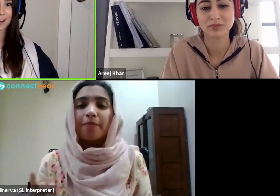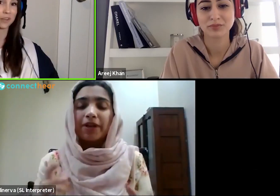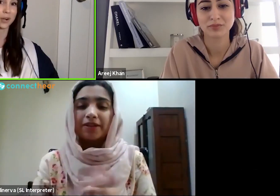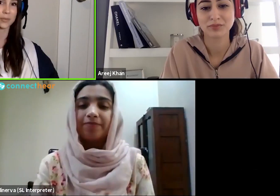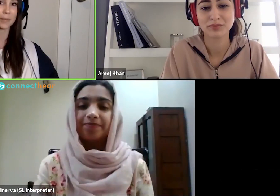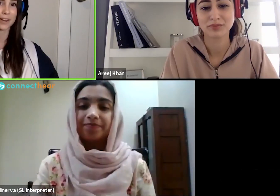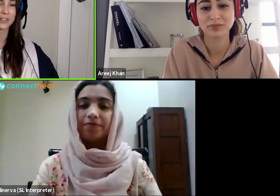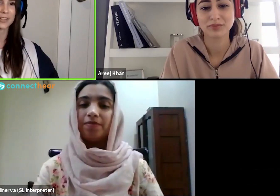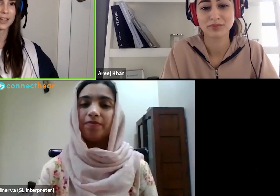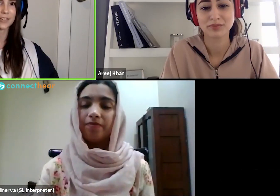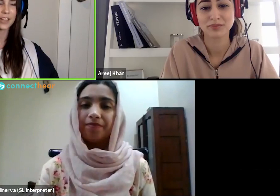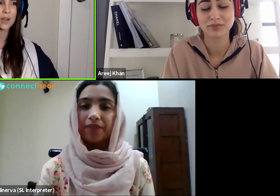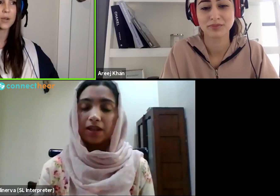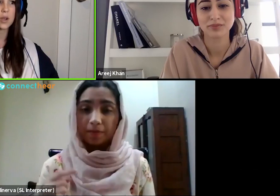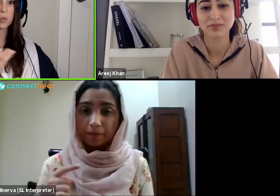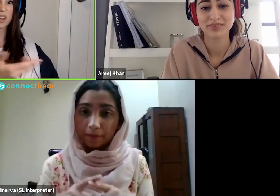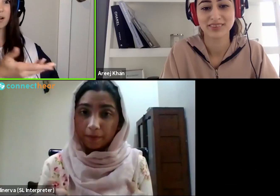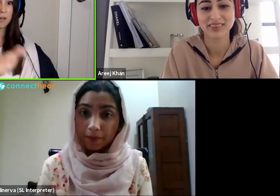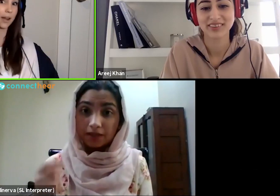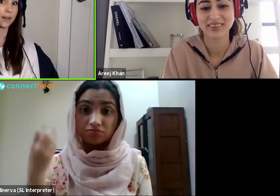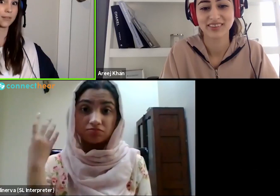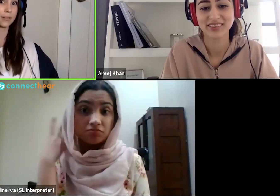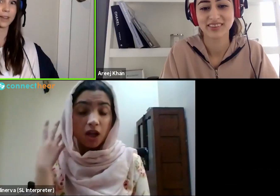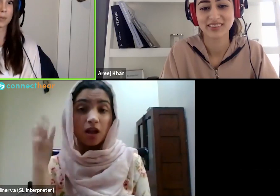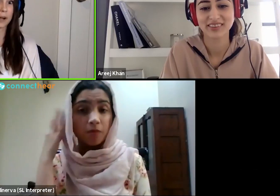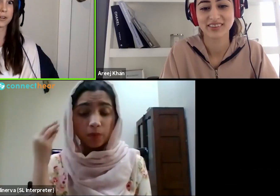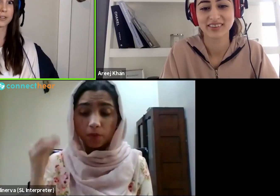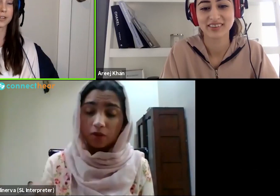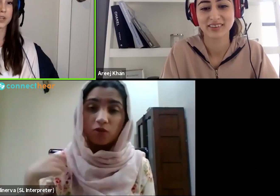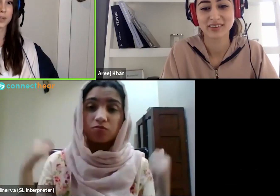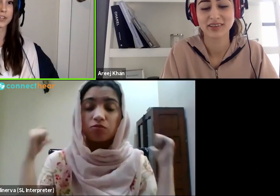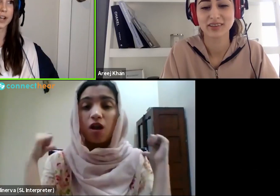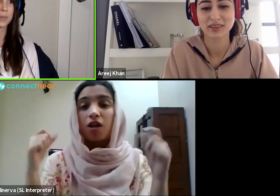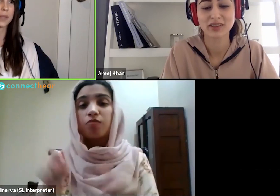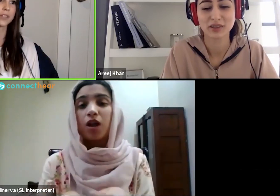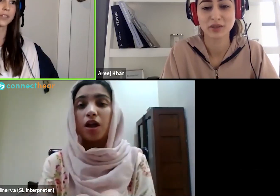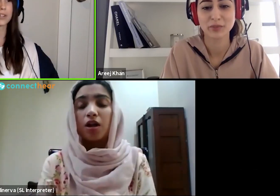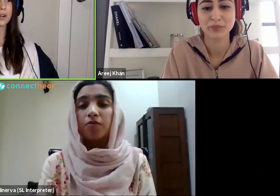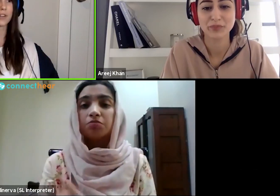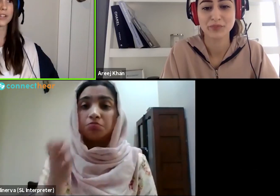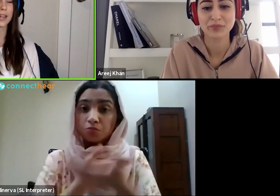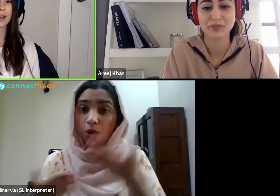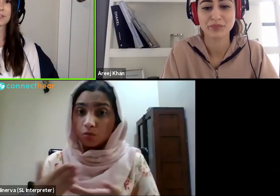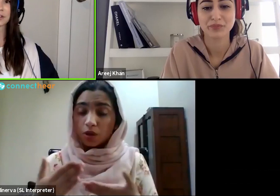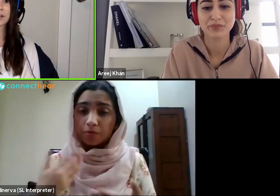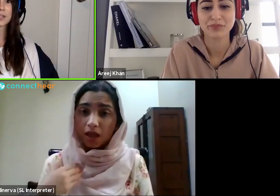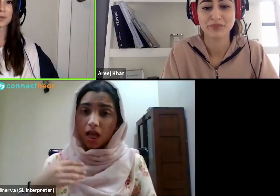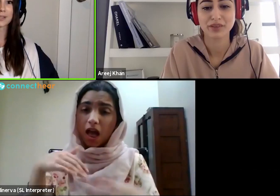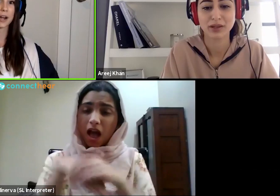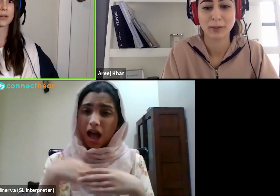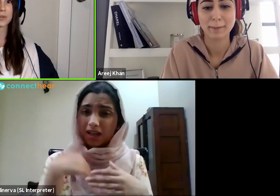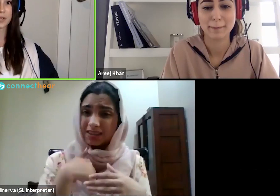but I find it works with my patients and stuff. So we all have iPhone batteries as humans, So we start with our day after a good